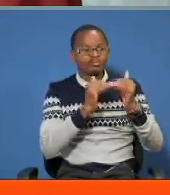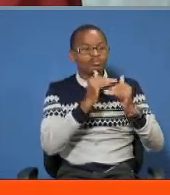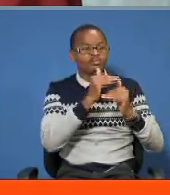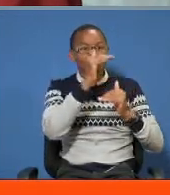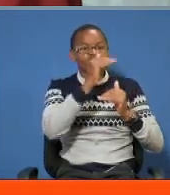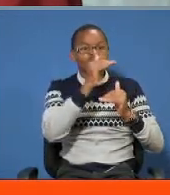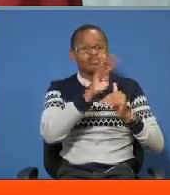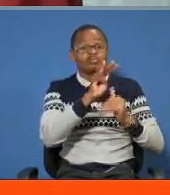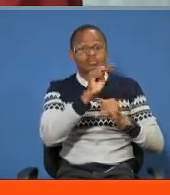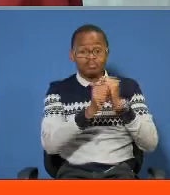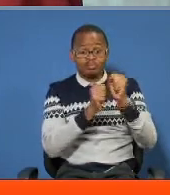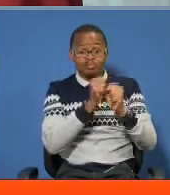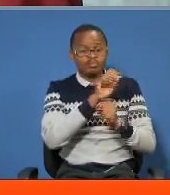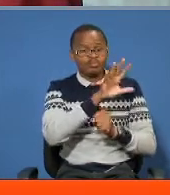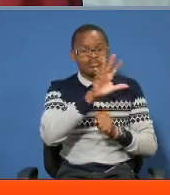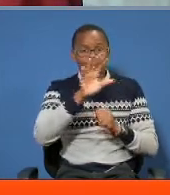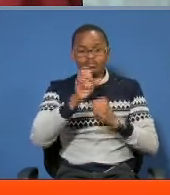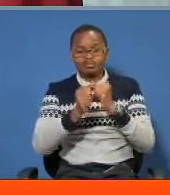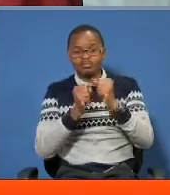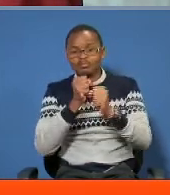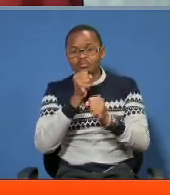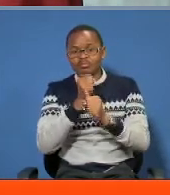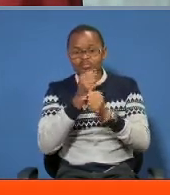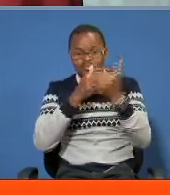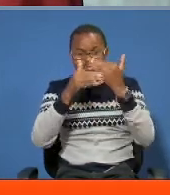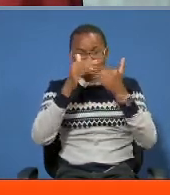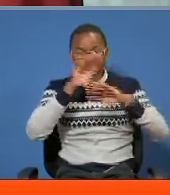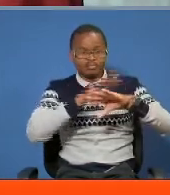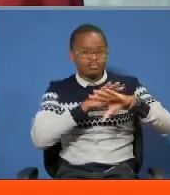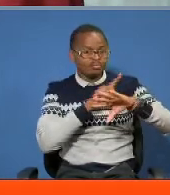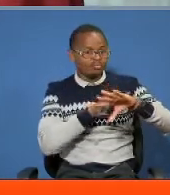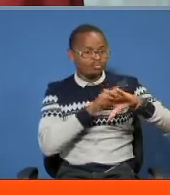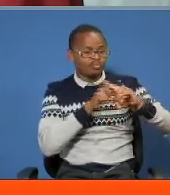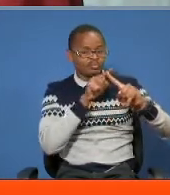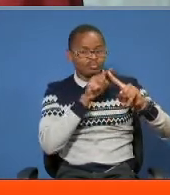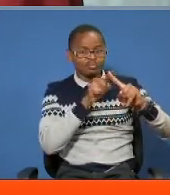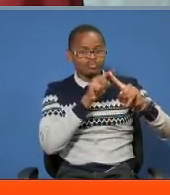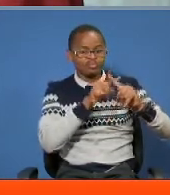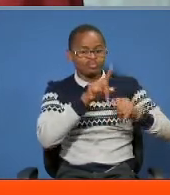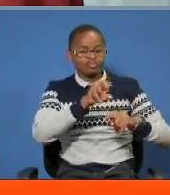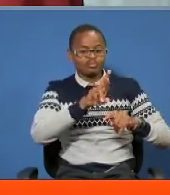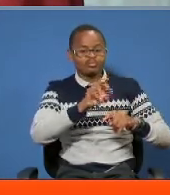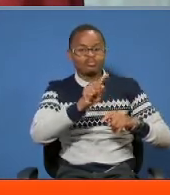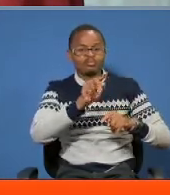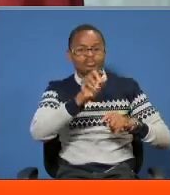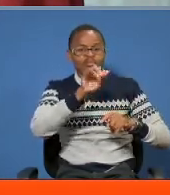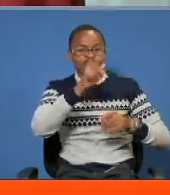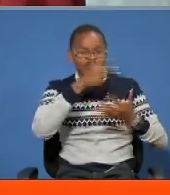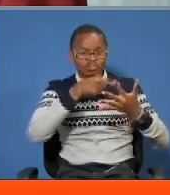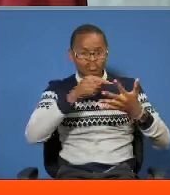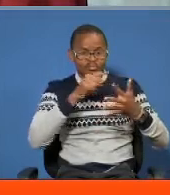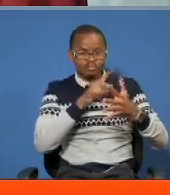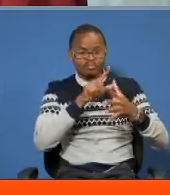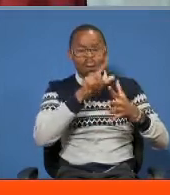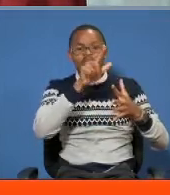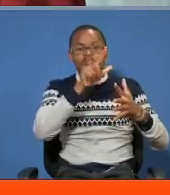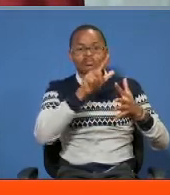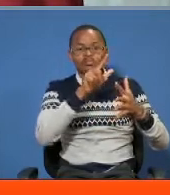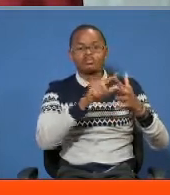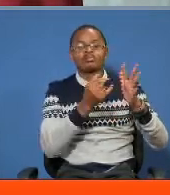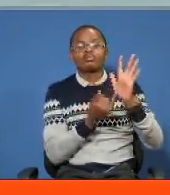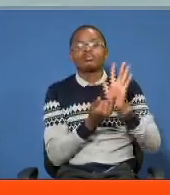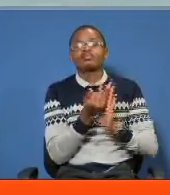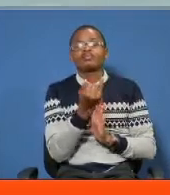I'm trying to promote this narrative. 4 years, 5 years, 6 years in university is a very good time to prototype, test, validate, and